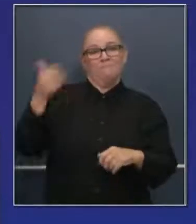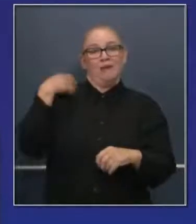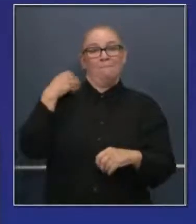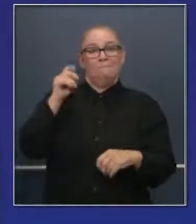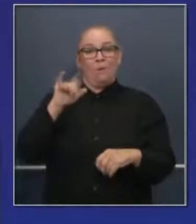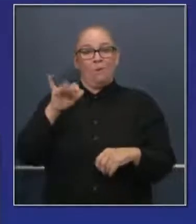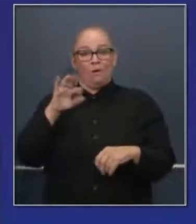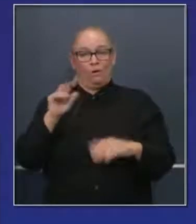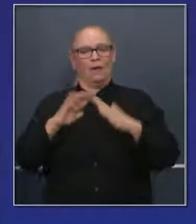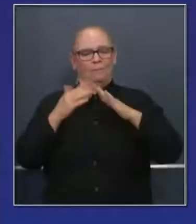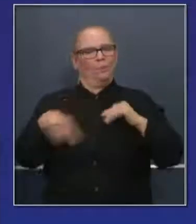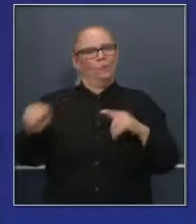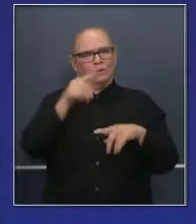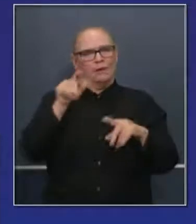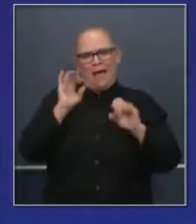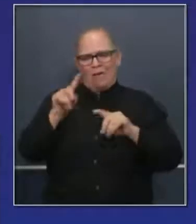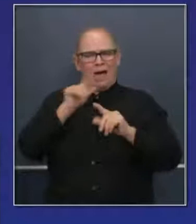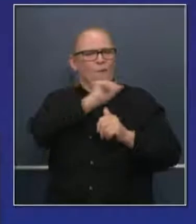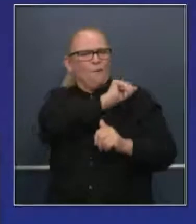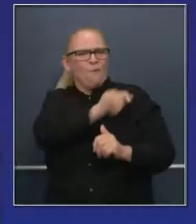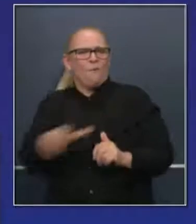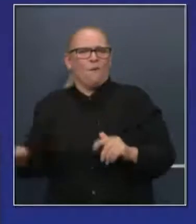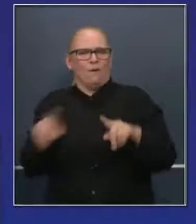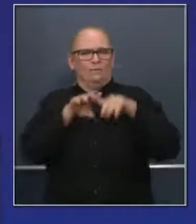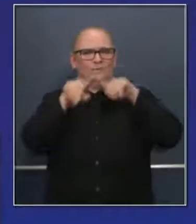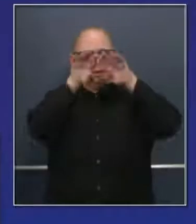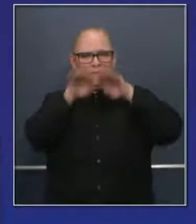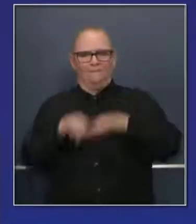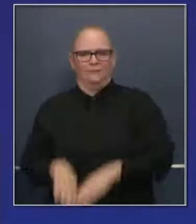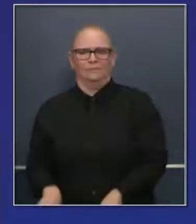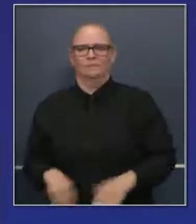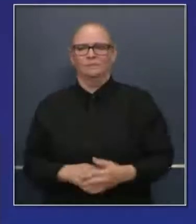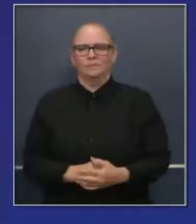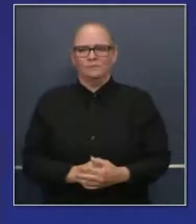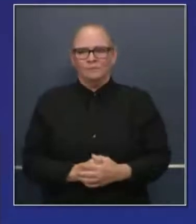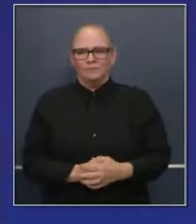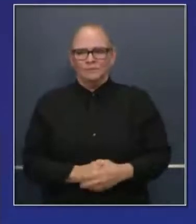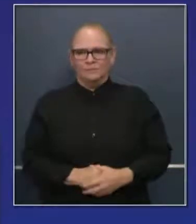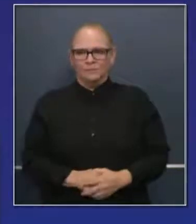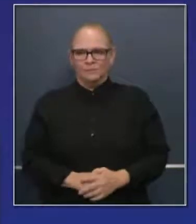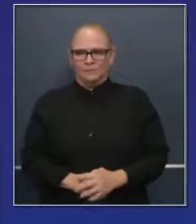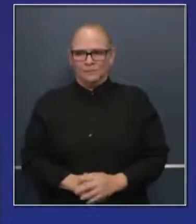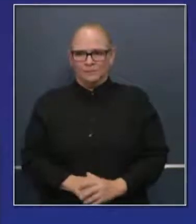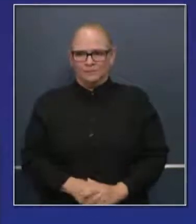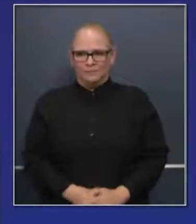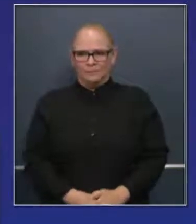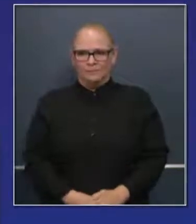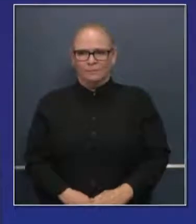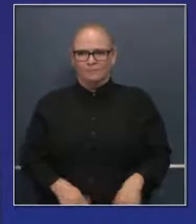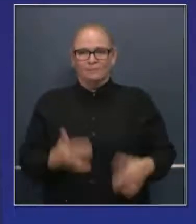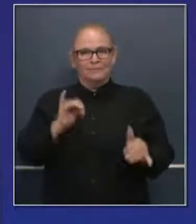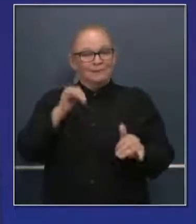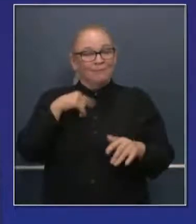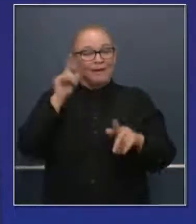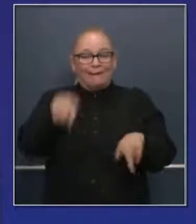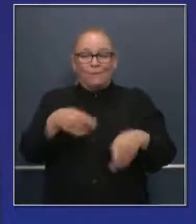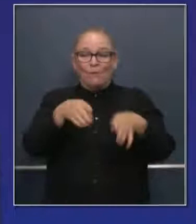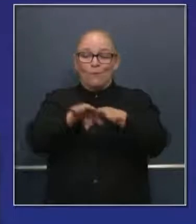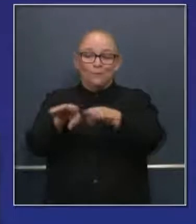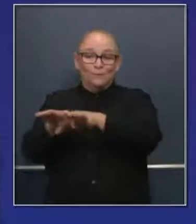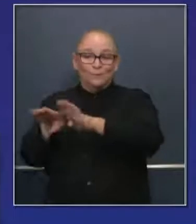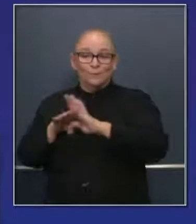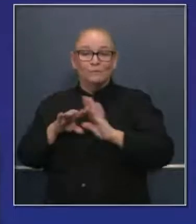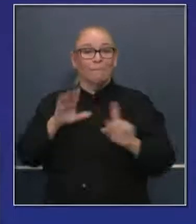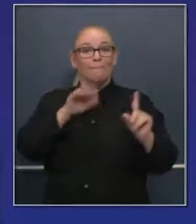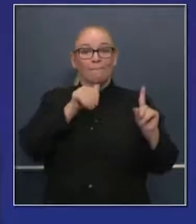sectoral closures that we made abundantly clear as it relates to moving forward to address the